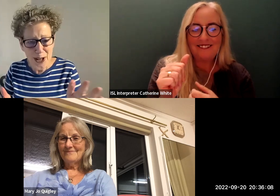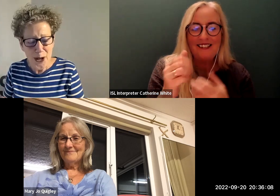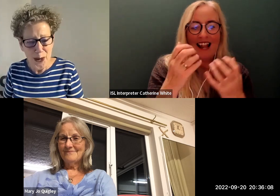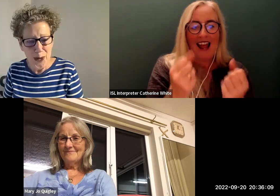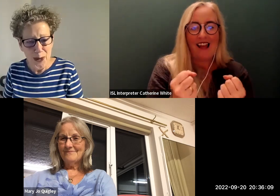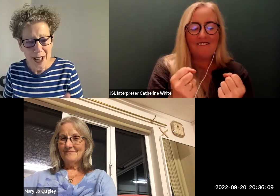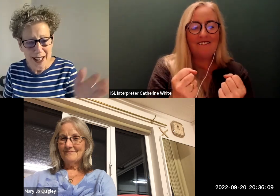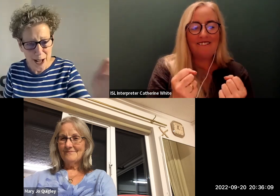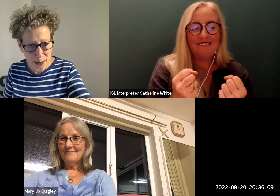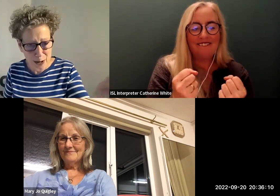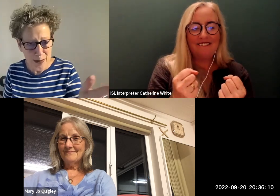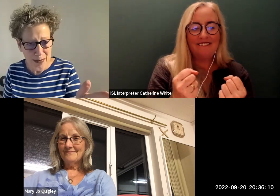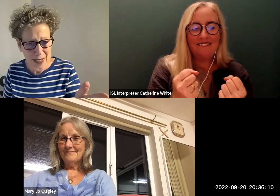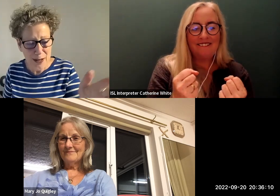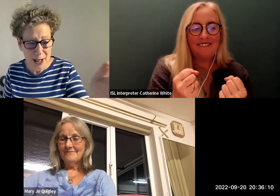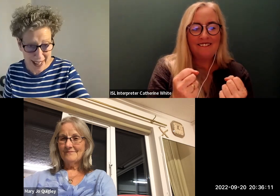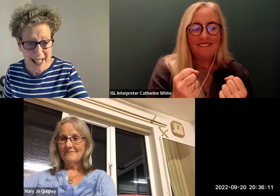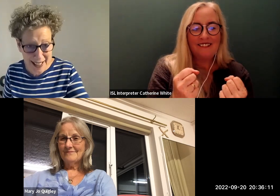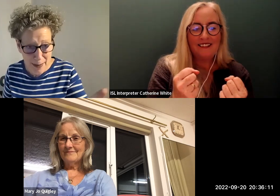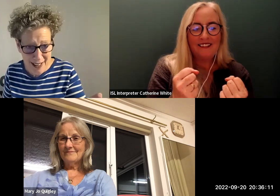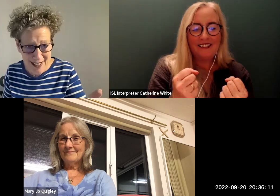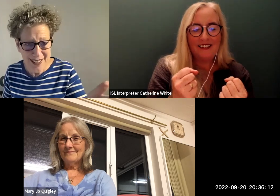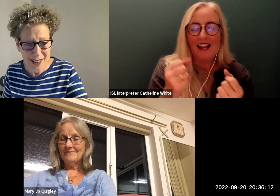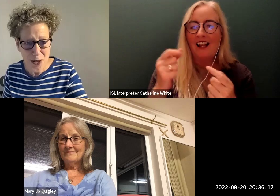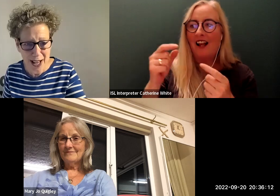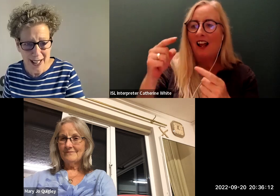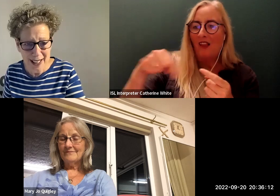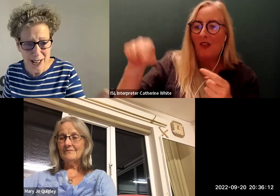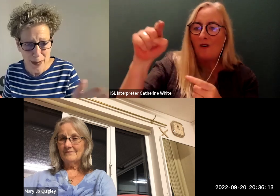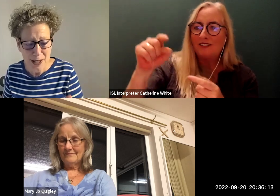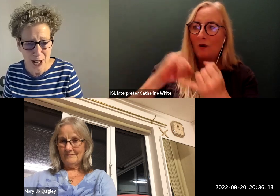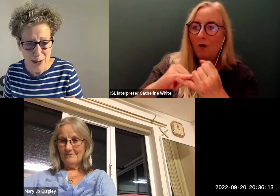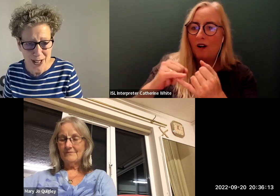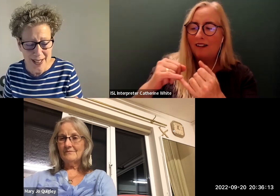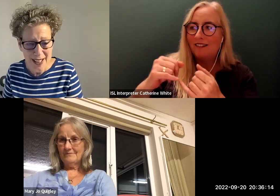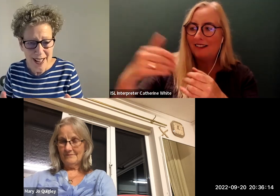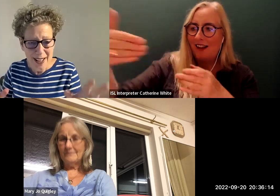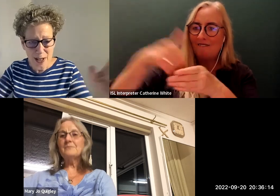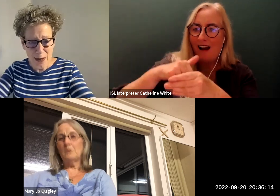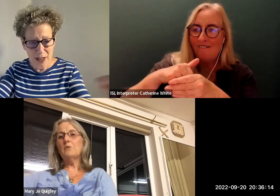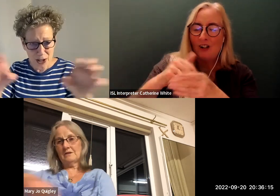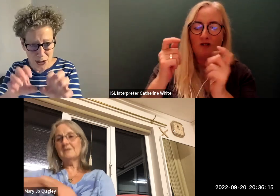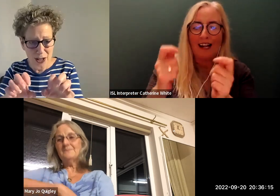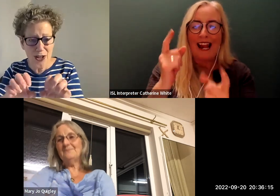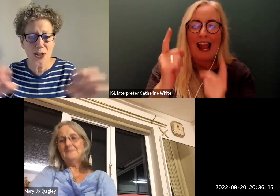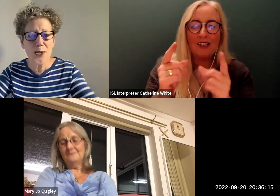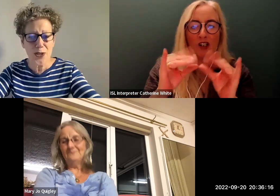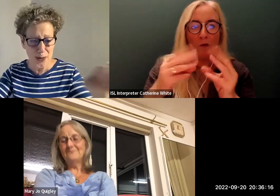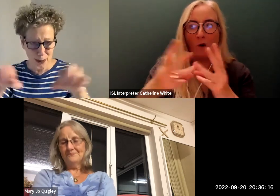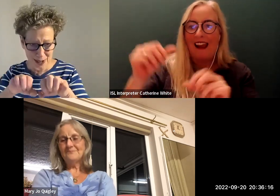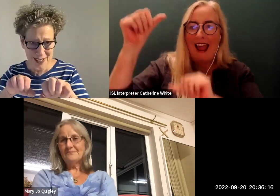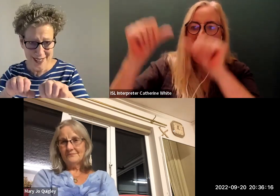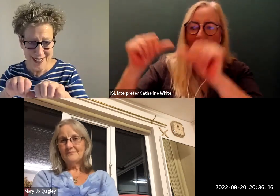those who come from, if you like, the academic training to be mm-hmm, interpreters. mm-hmm. So, if you Oh like, yes. the Mm-hmm,